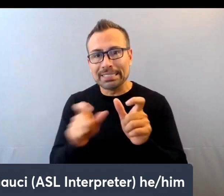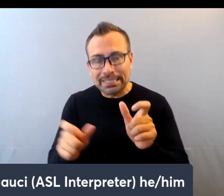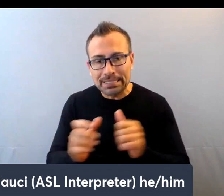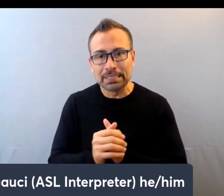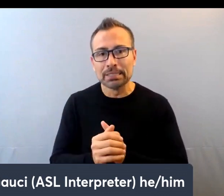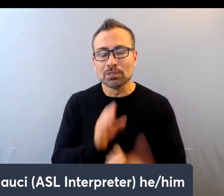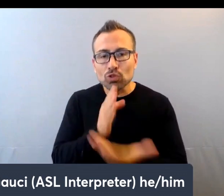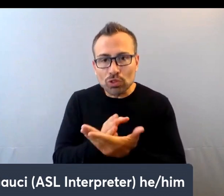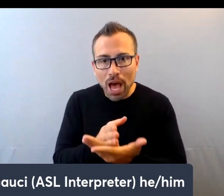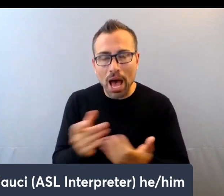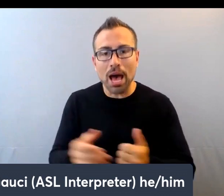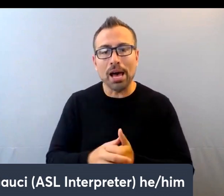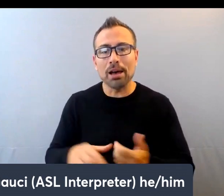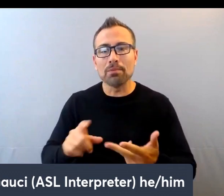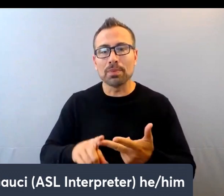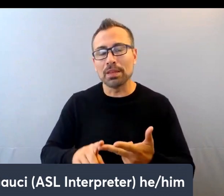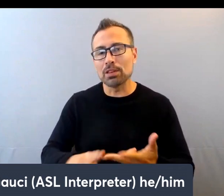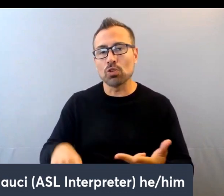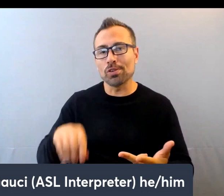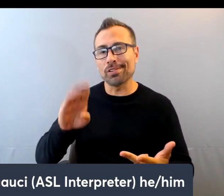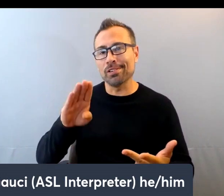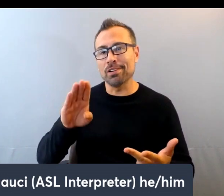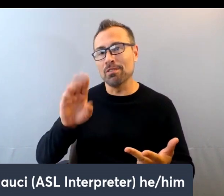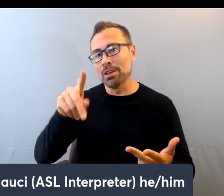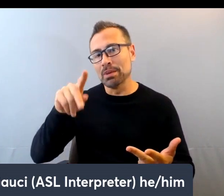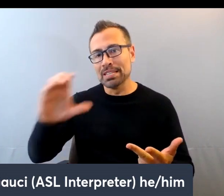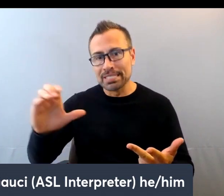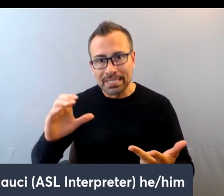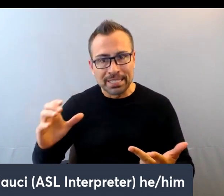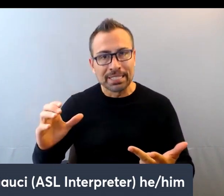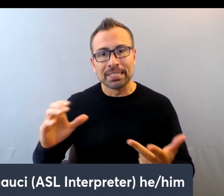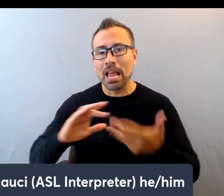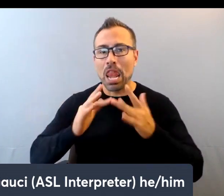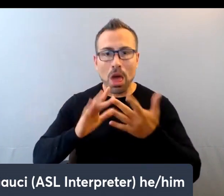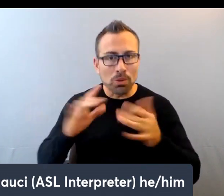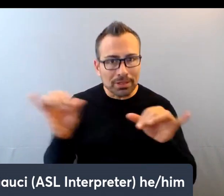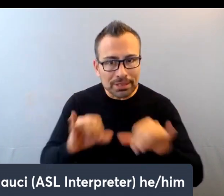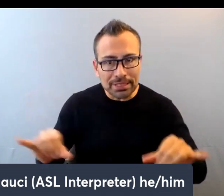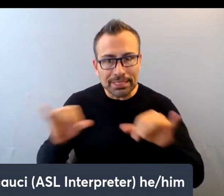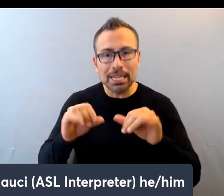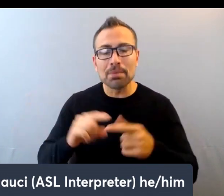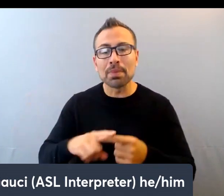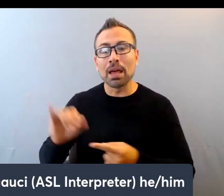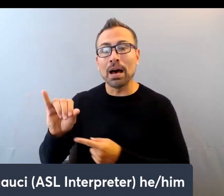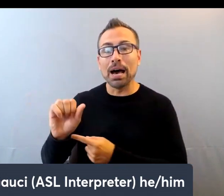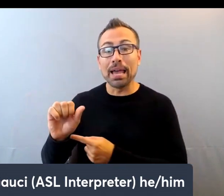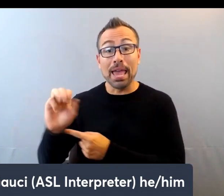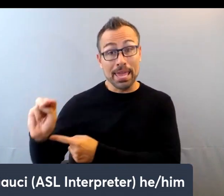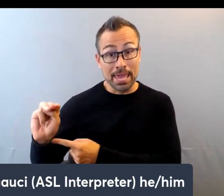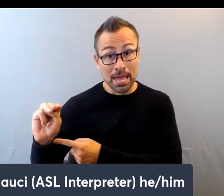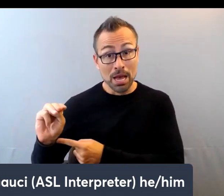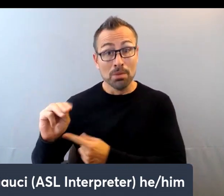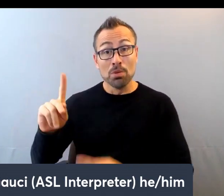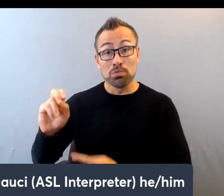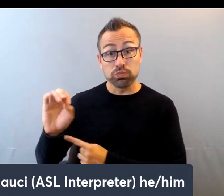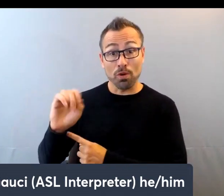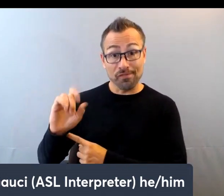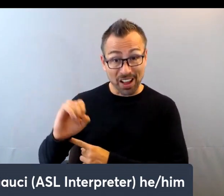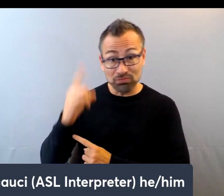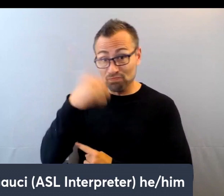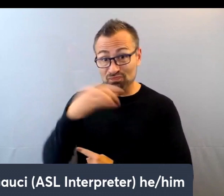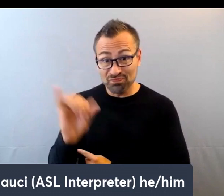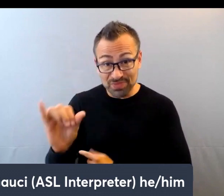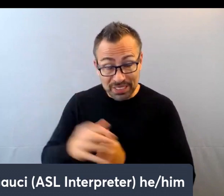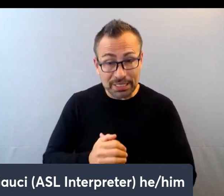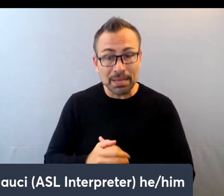VPC networking works the same way. Your IAM profiles work the same way. There are some unique aspects to it,